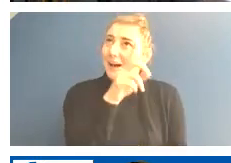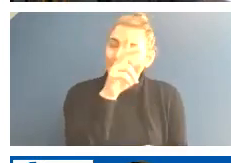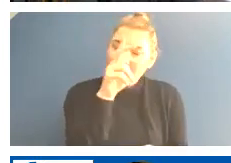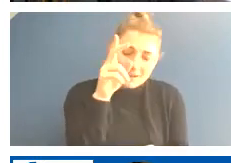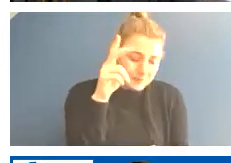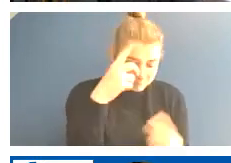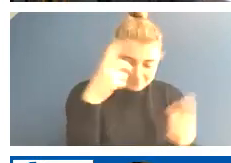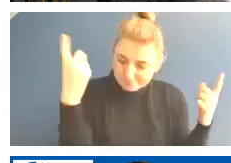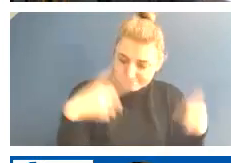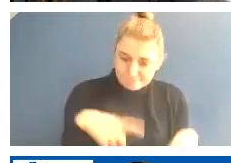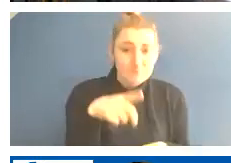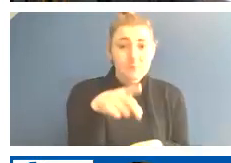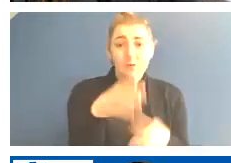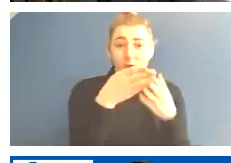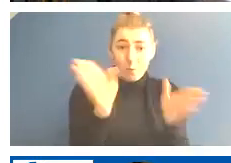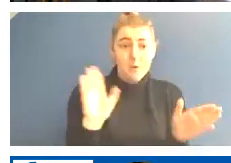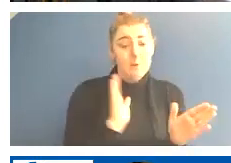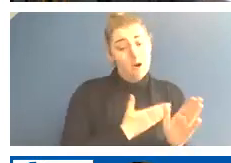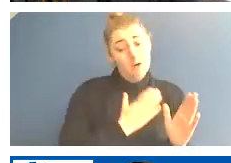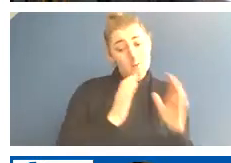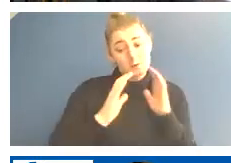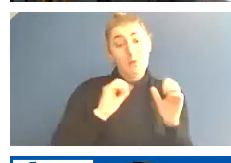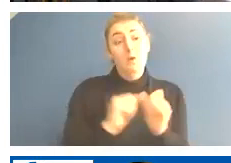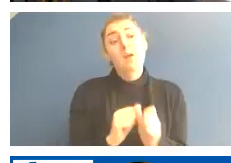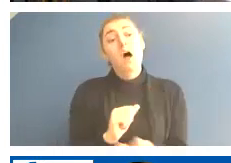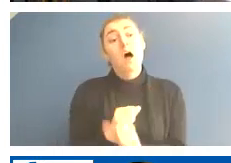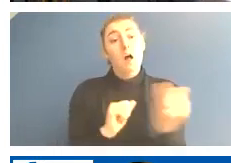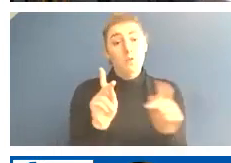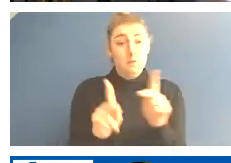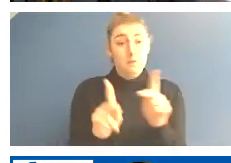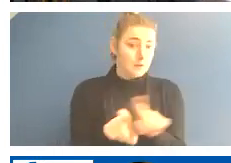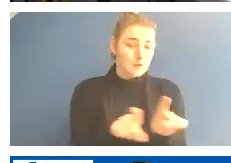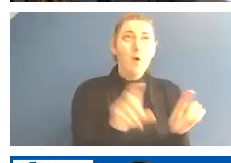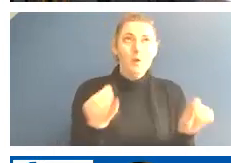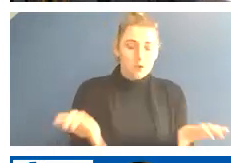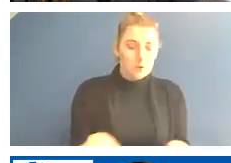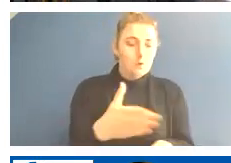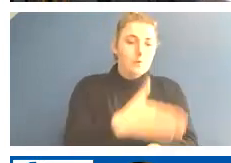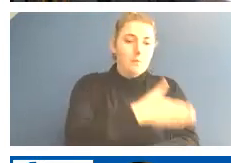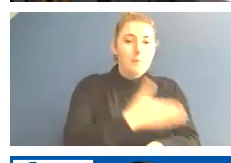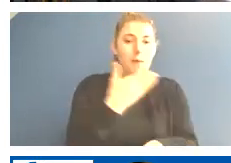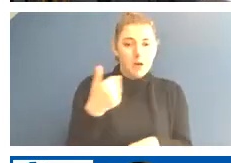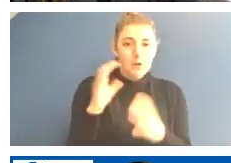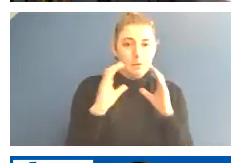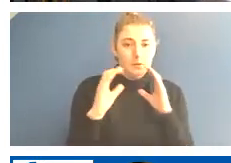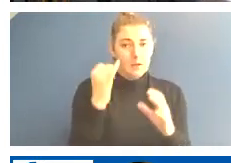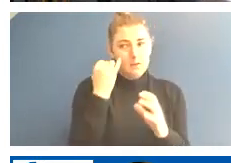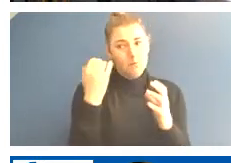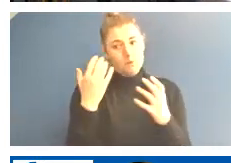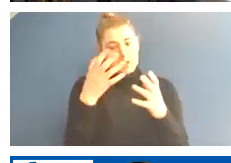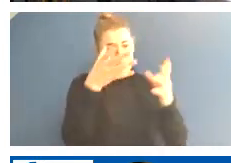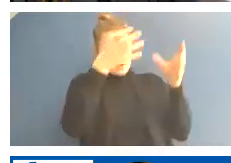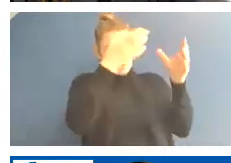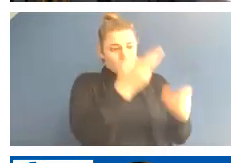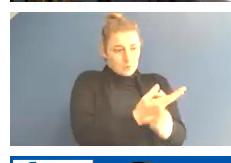have opened up our communications with other people also. We can do better communication by, all the knowledge that you